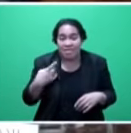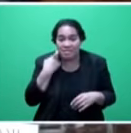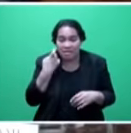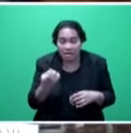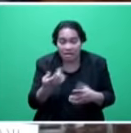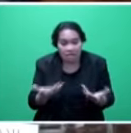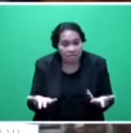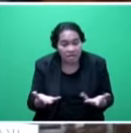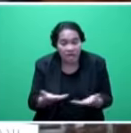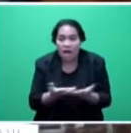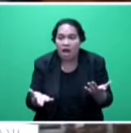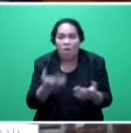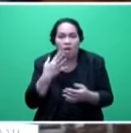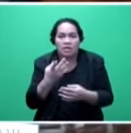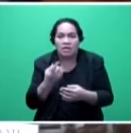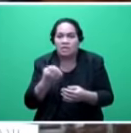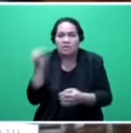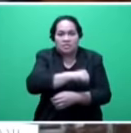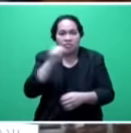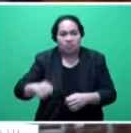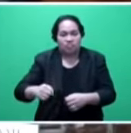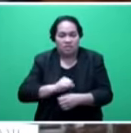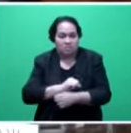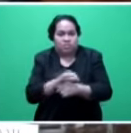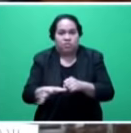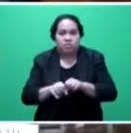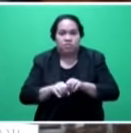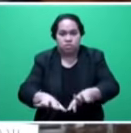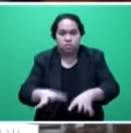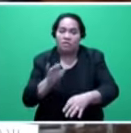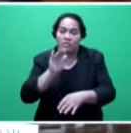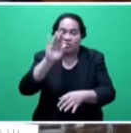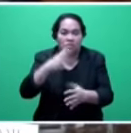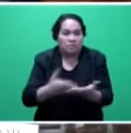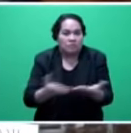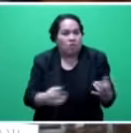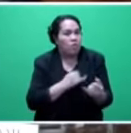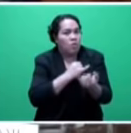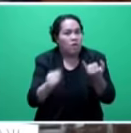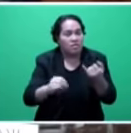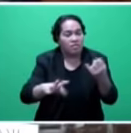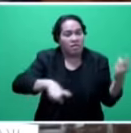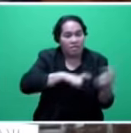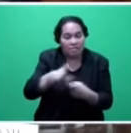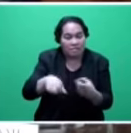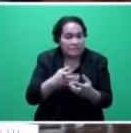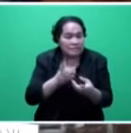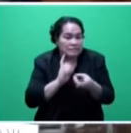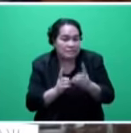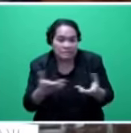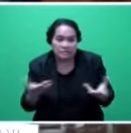to handle any serious pandemic situation or the worsening of the current one. Mr. Speaker, sir, the